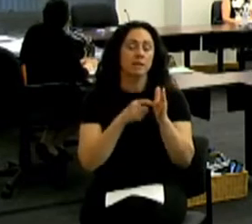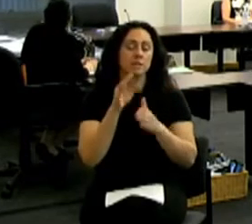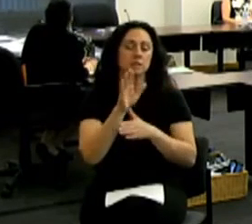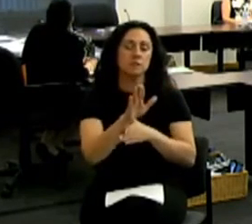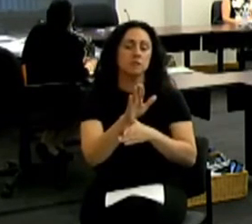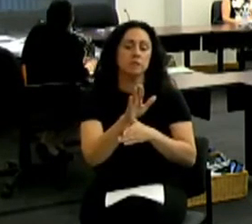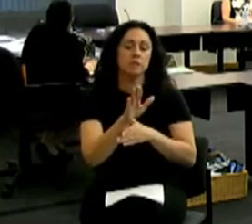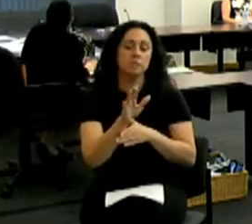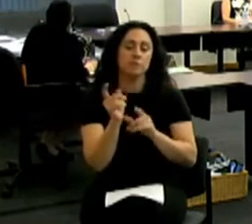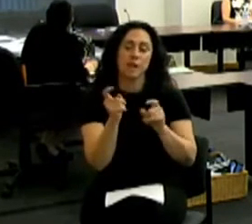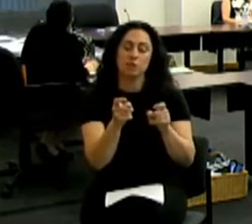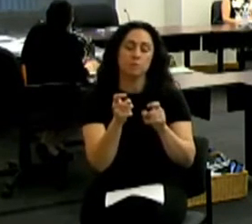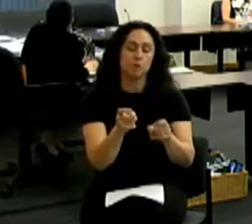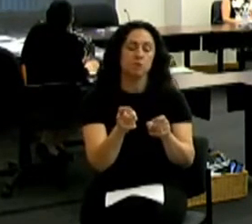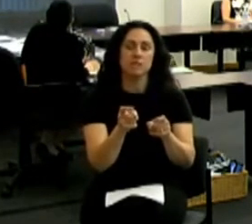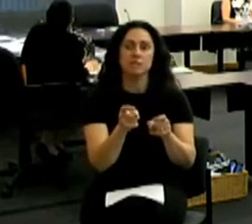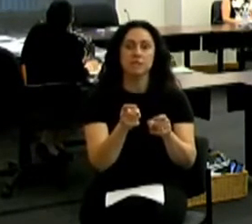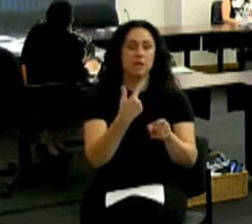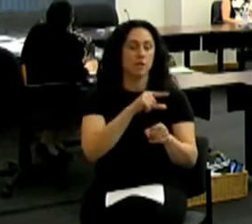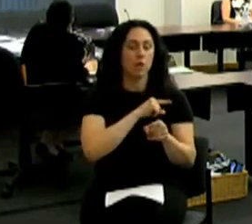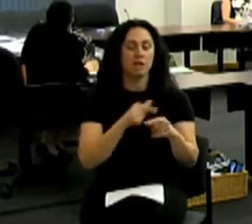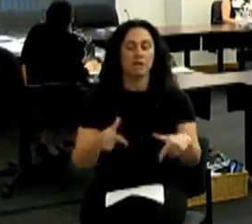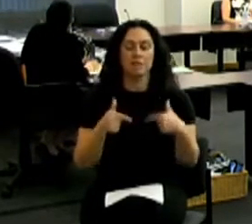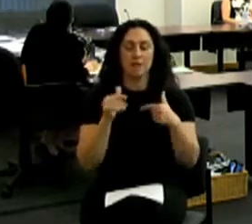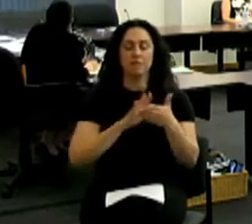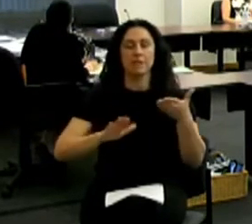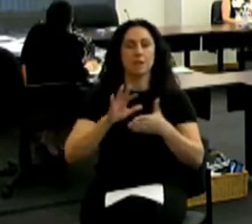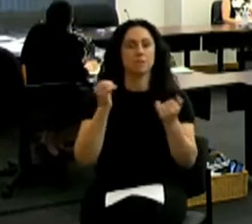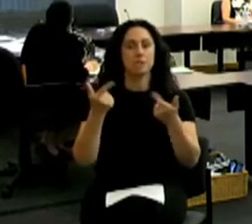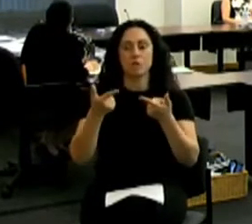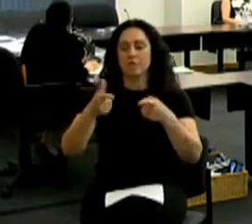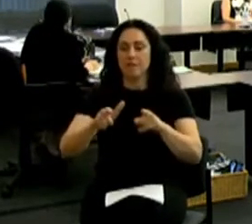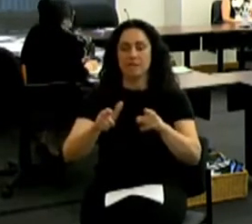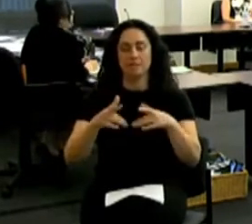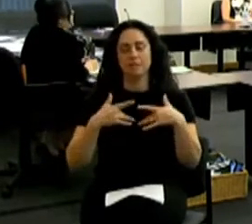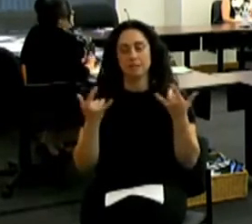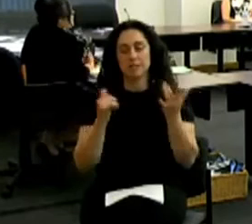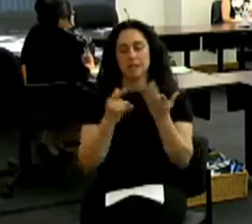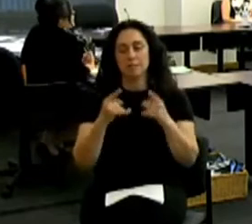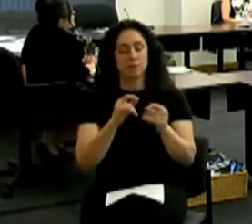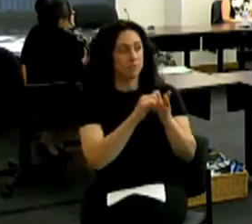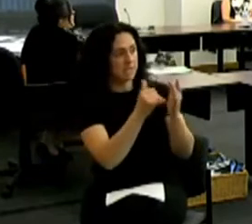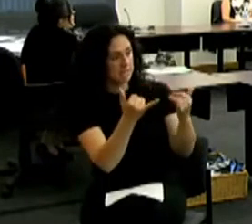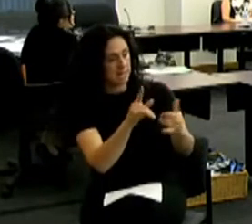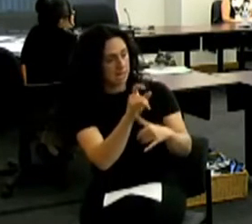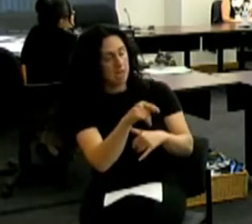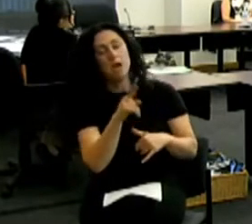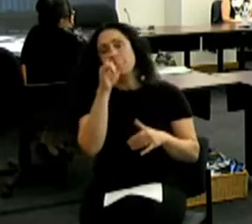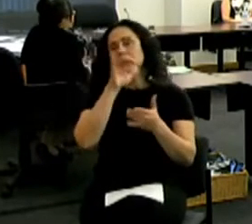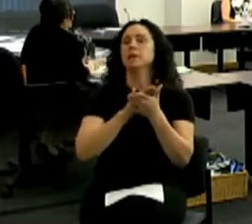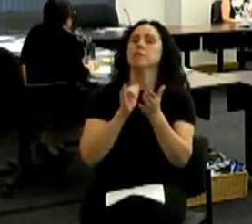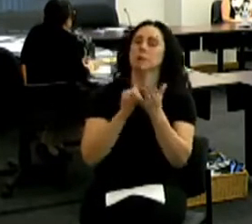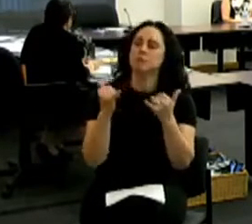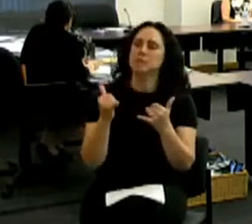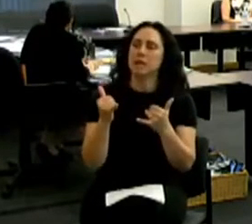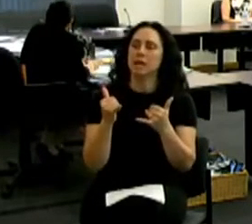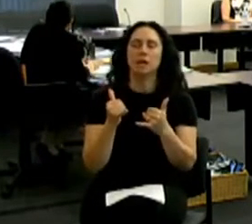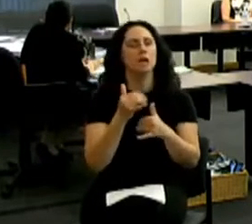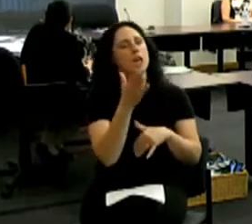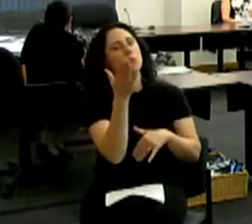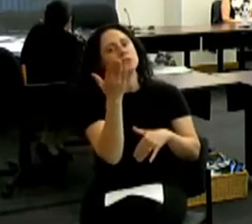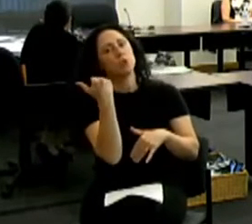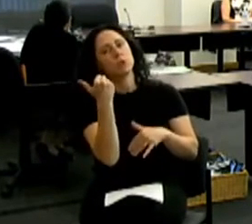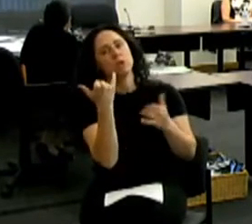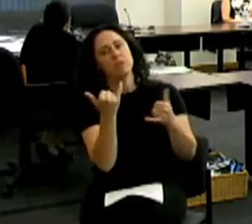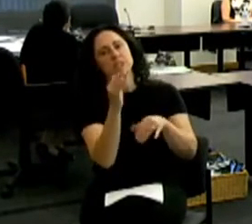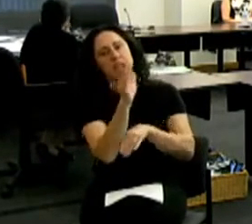their contributions to quality of life on campus and all the events that take place. Is that today? I believe that was today. It was yes. earlier this